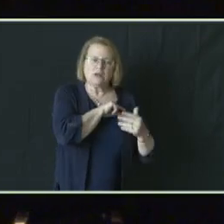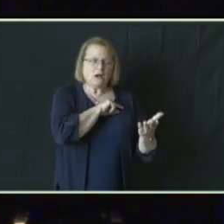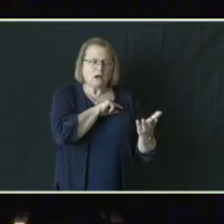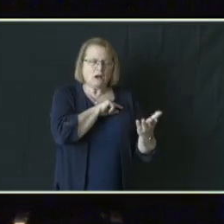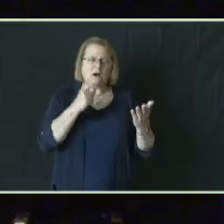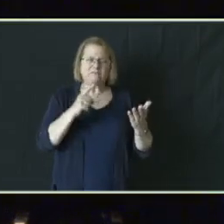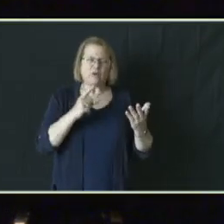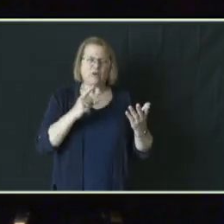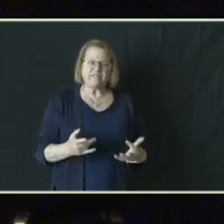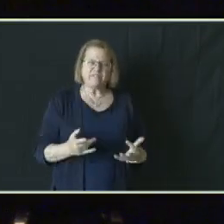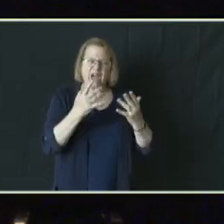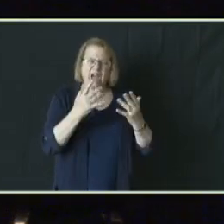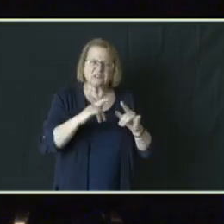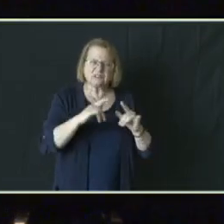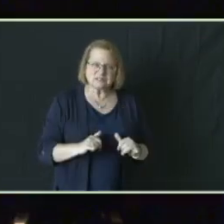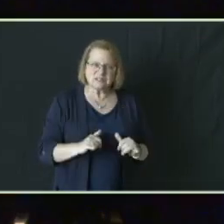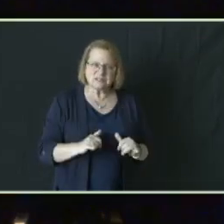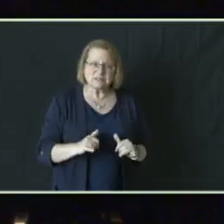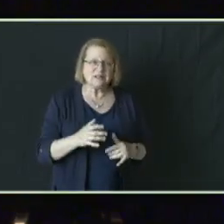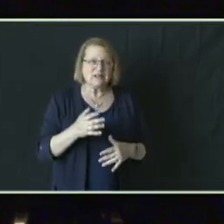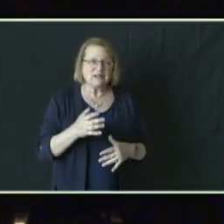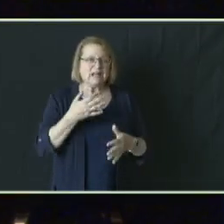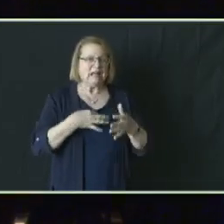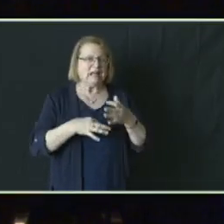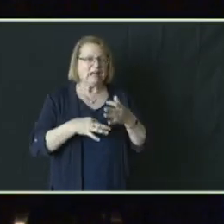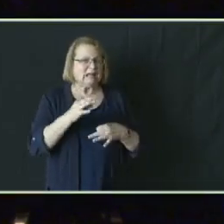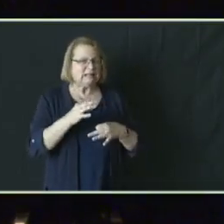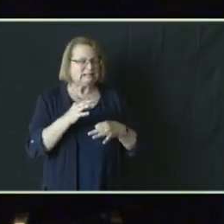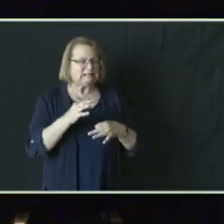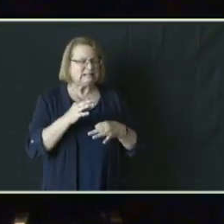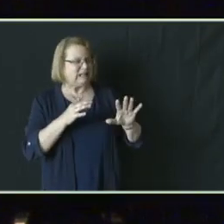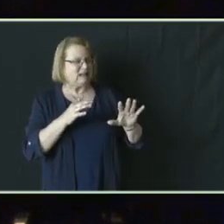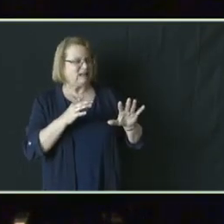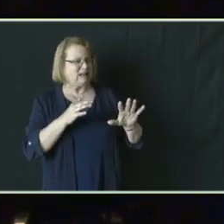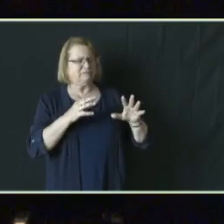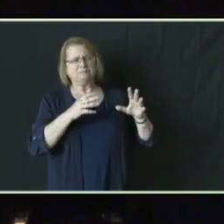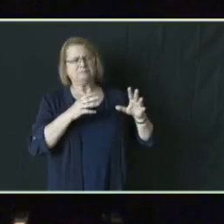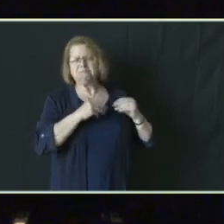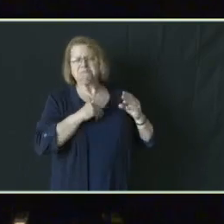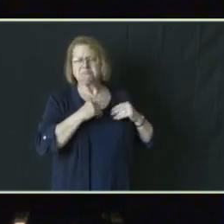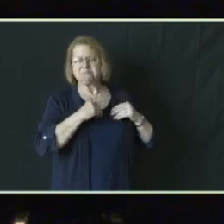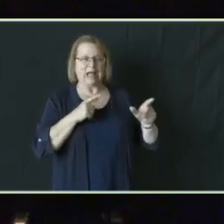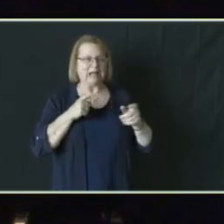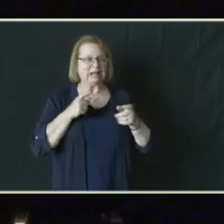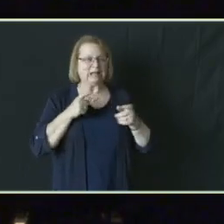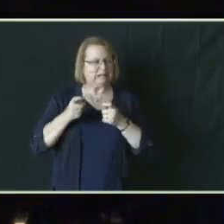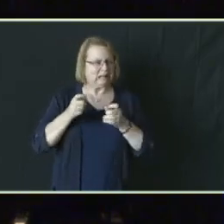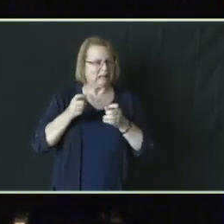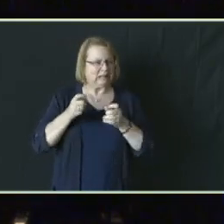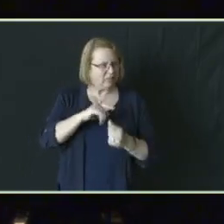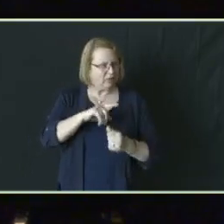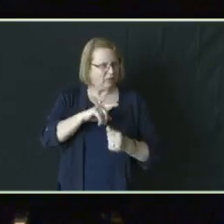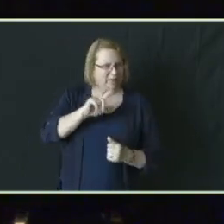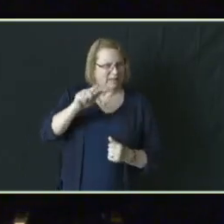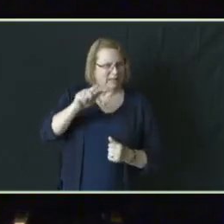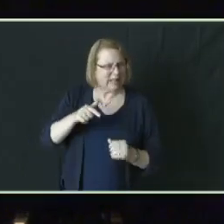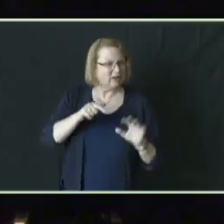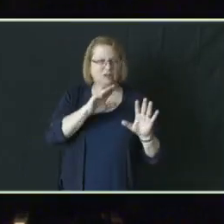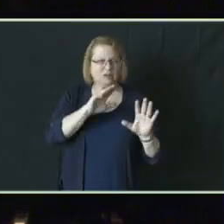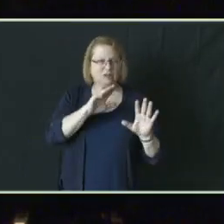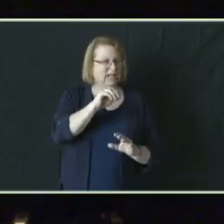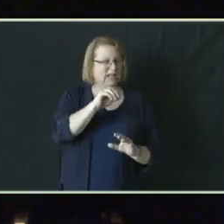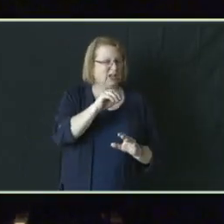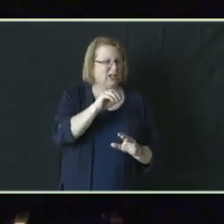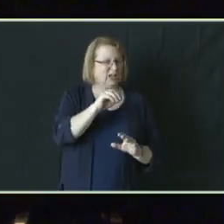taking the profits, performance, and dealing with the quality issue later, the CEO ordered a complete recall